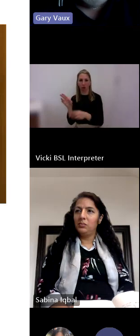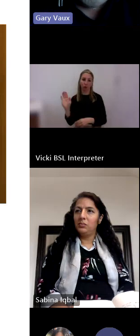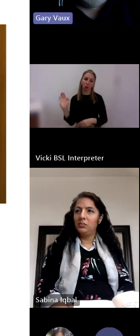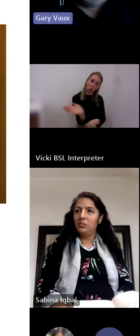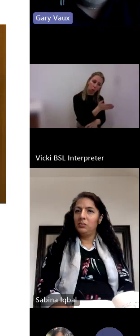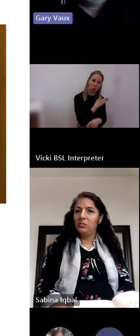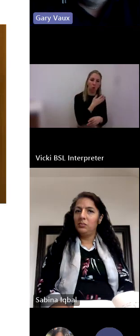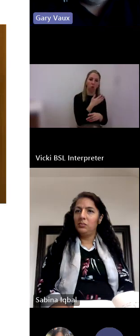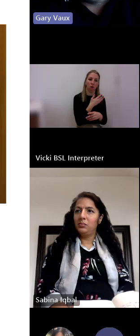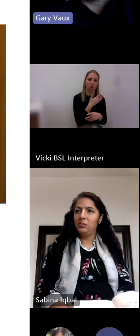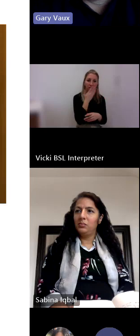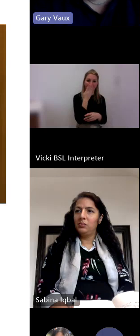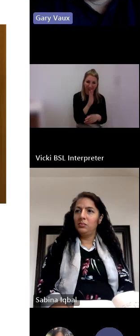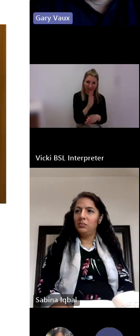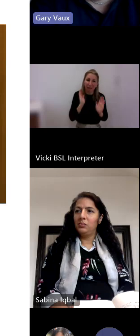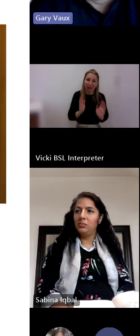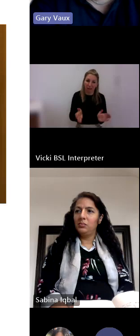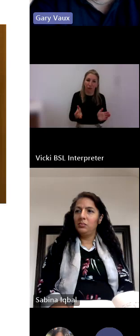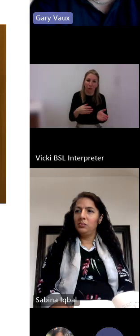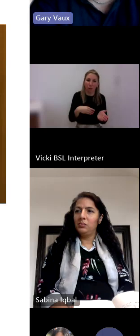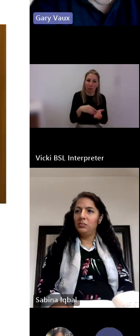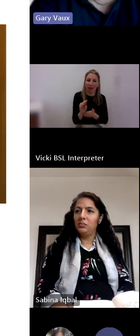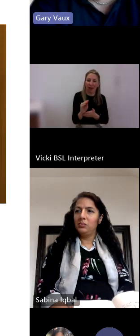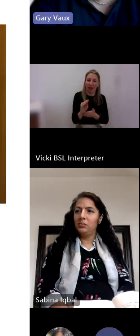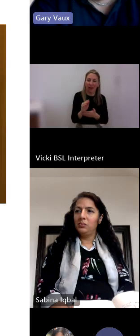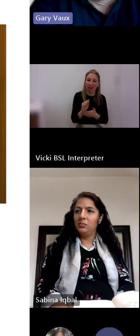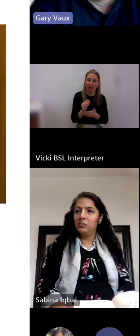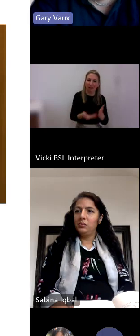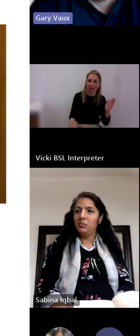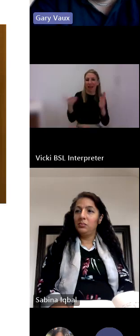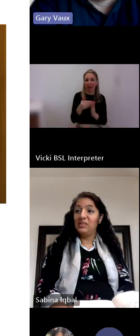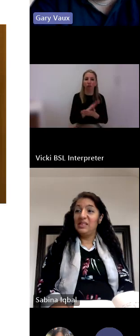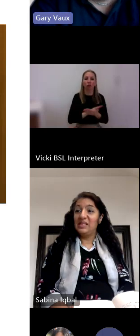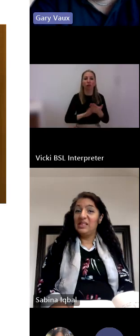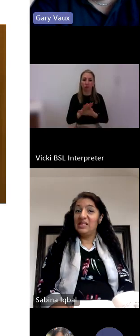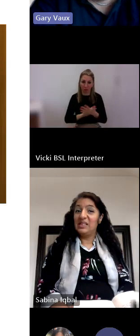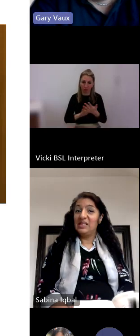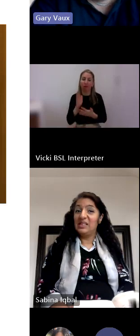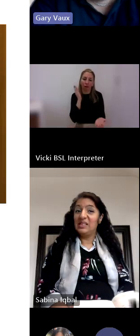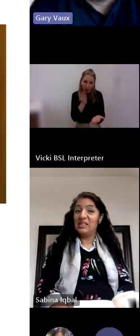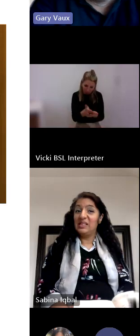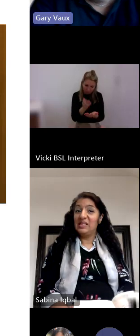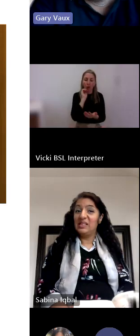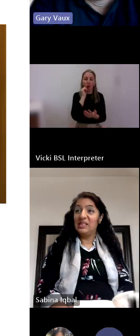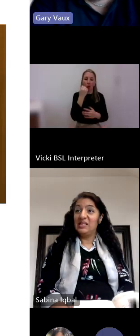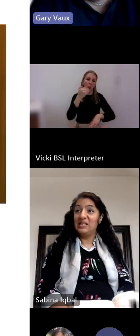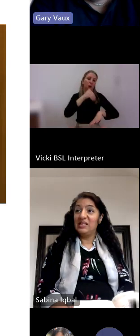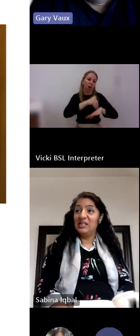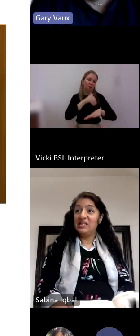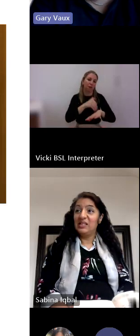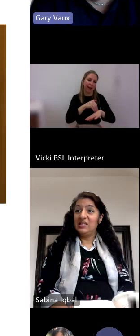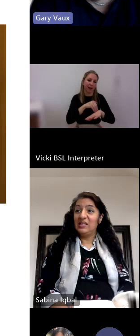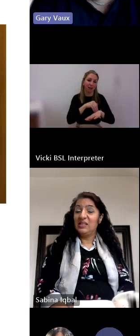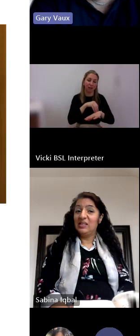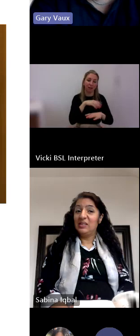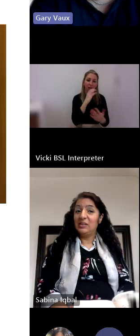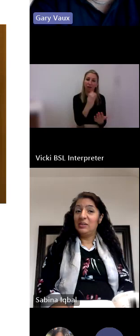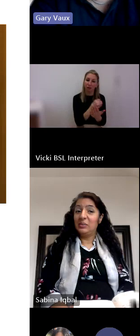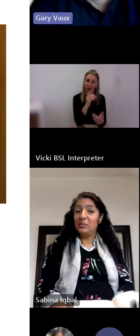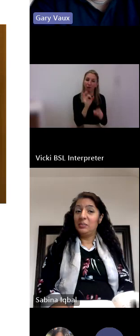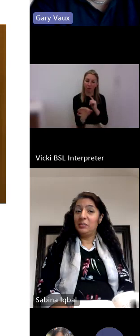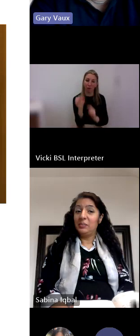to be exempt. And that's going to add substantially to the costs that charities in particular will